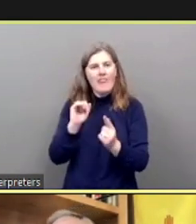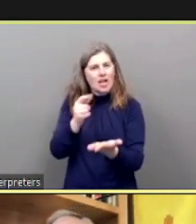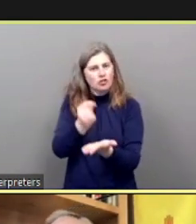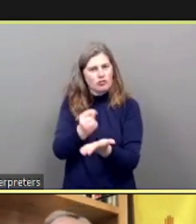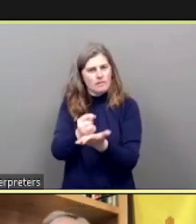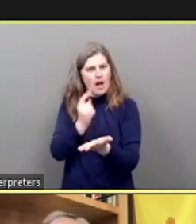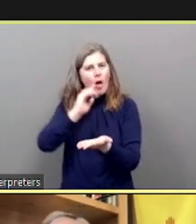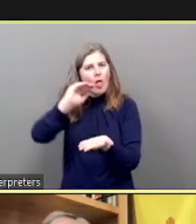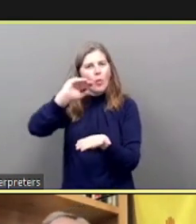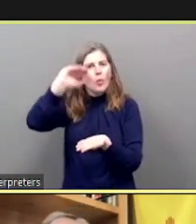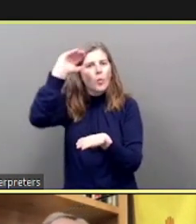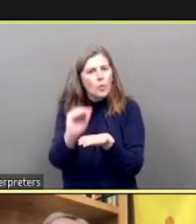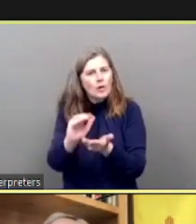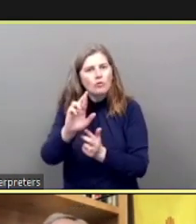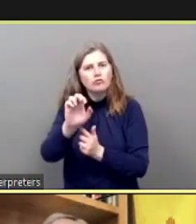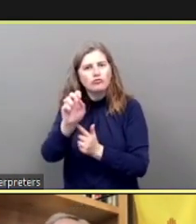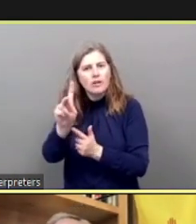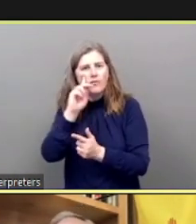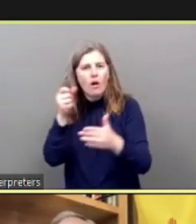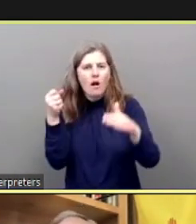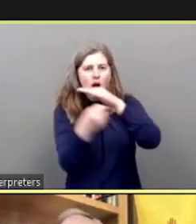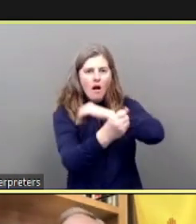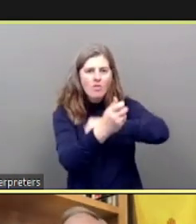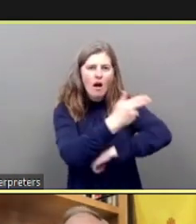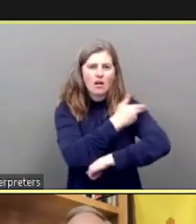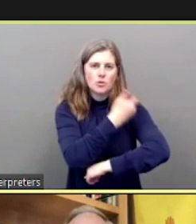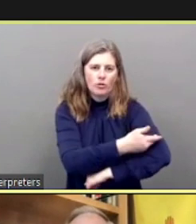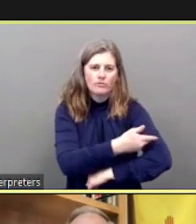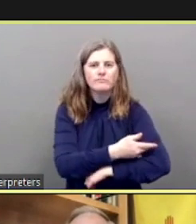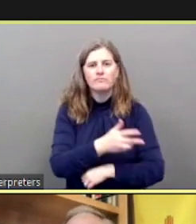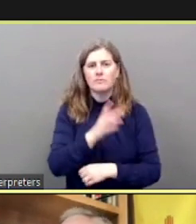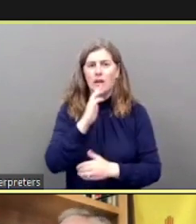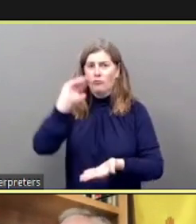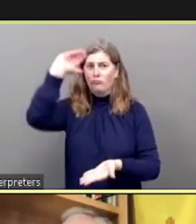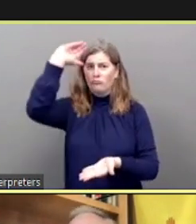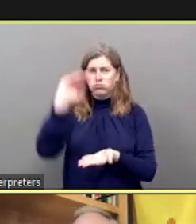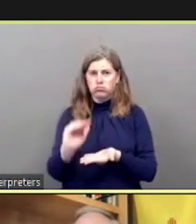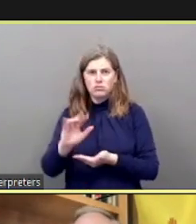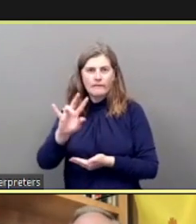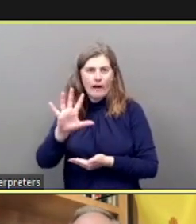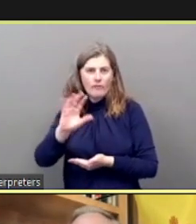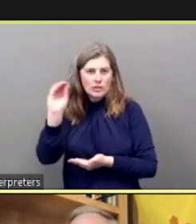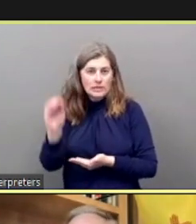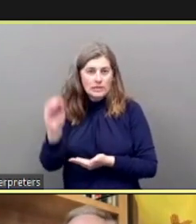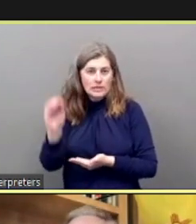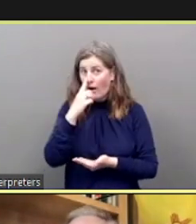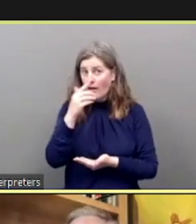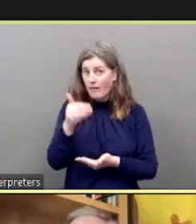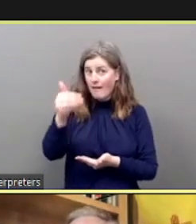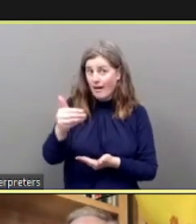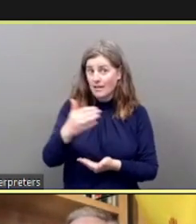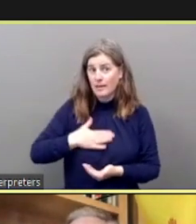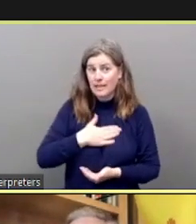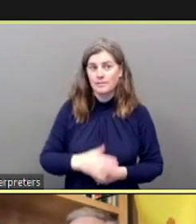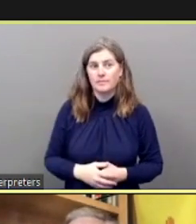one's risk of hospitalization by as much as 75%. Next slide, please.